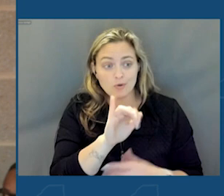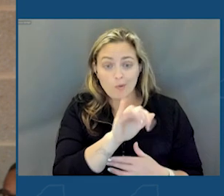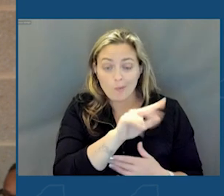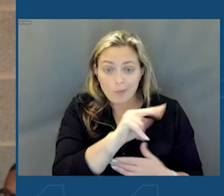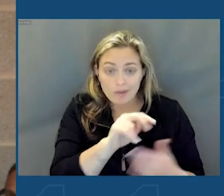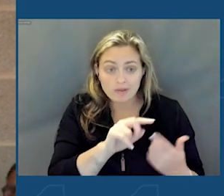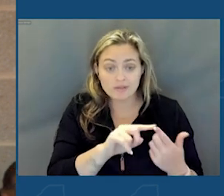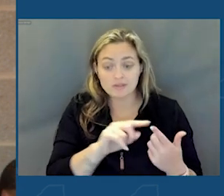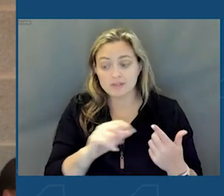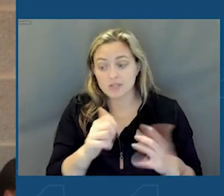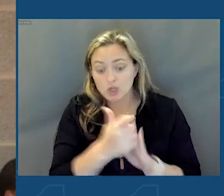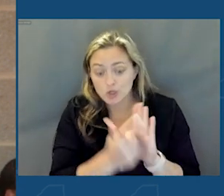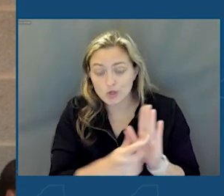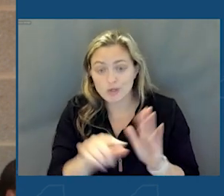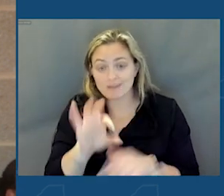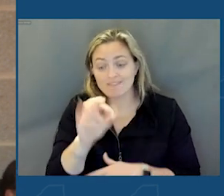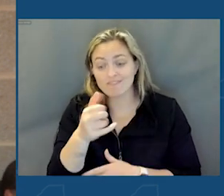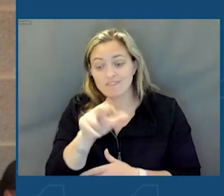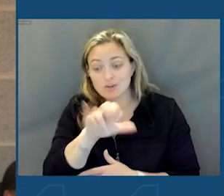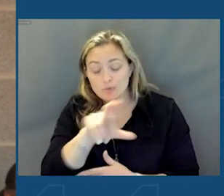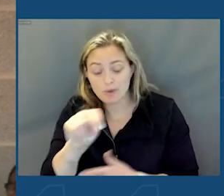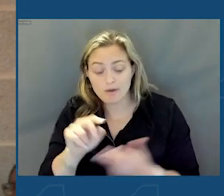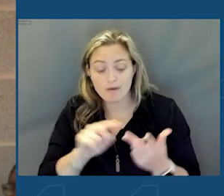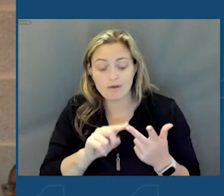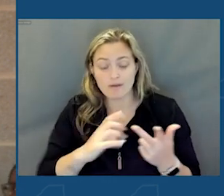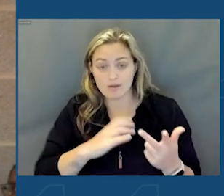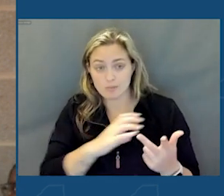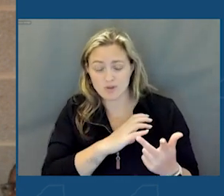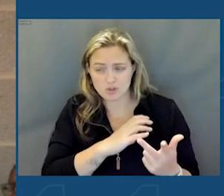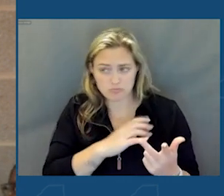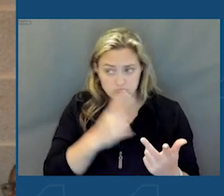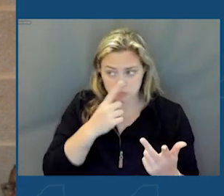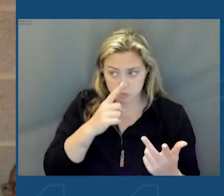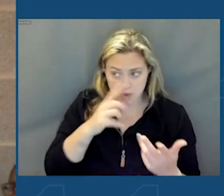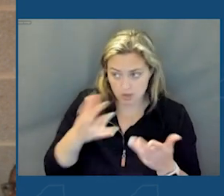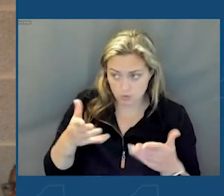Fishbein, and Commissioner, if you could allow